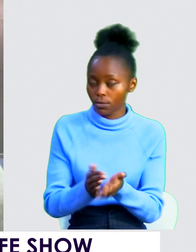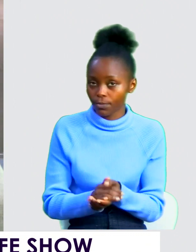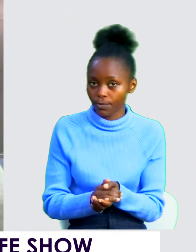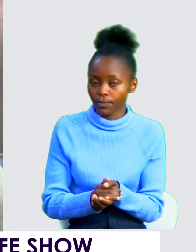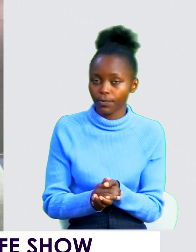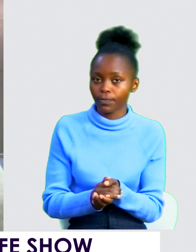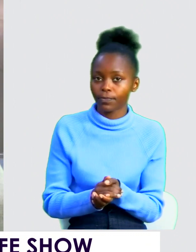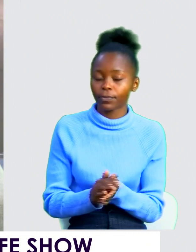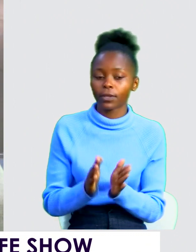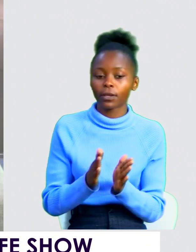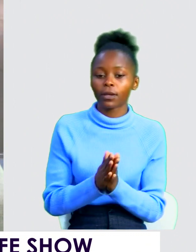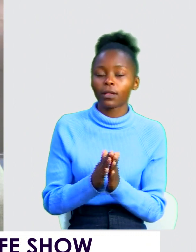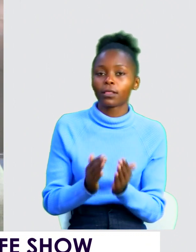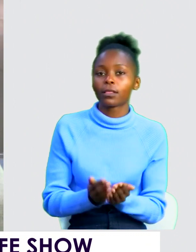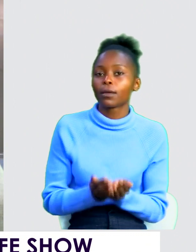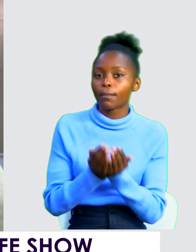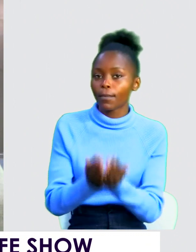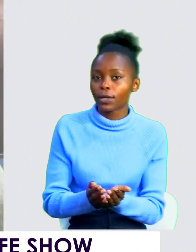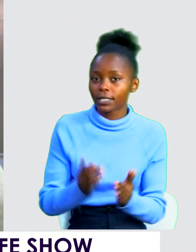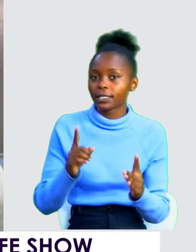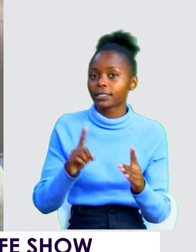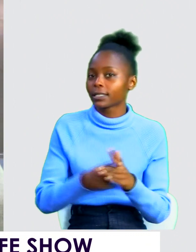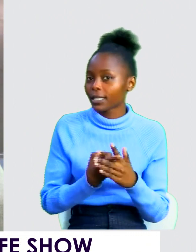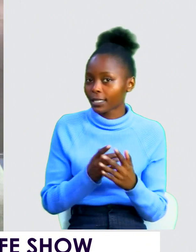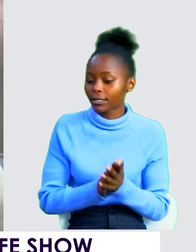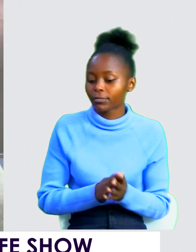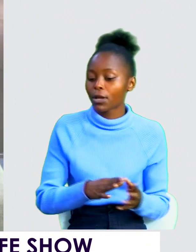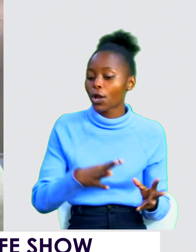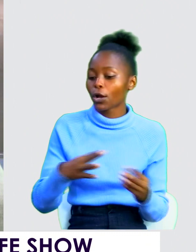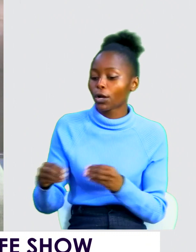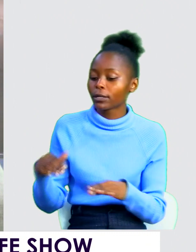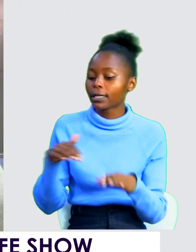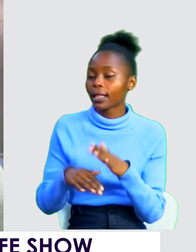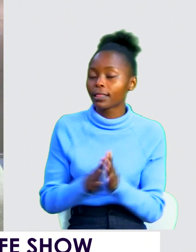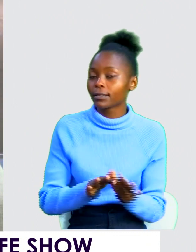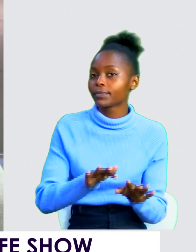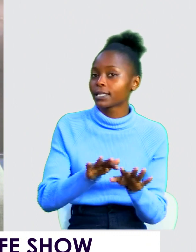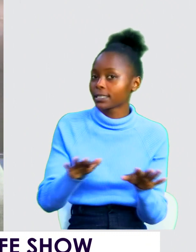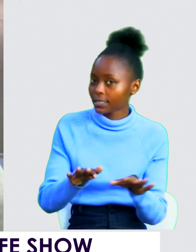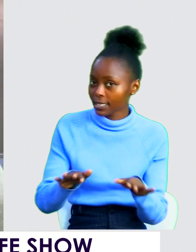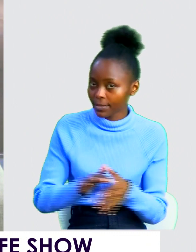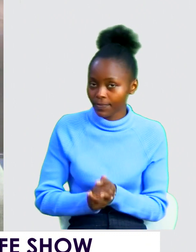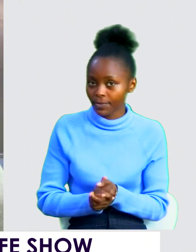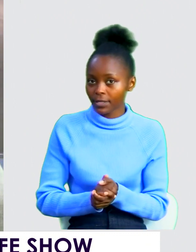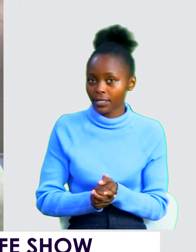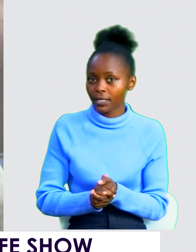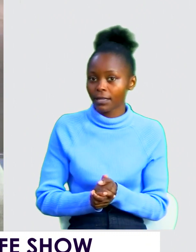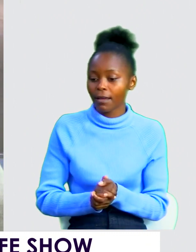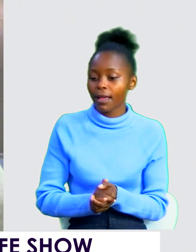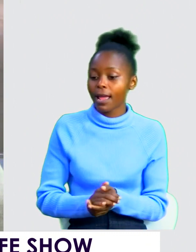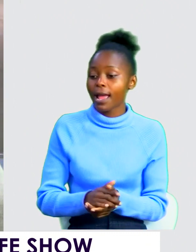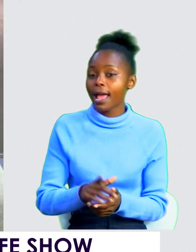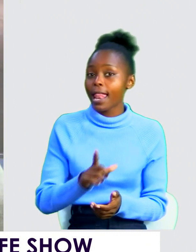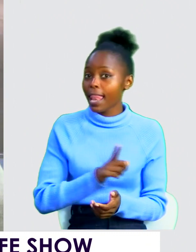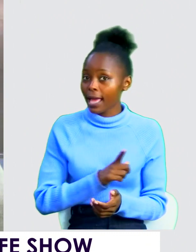the boat started moving into the sea. Lucky were they, the boat could stand many